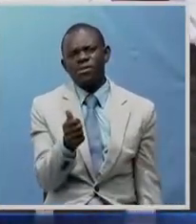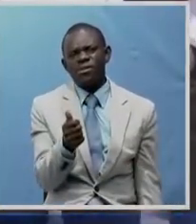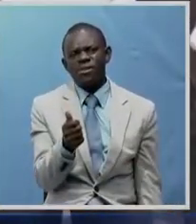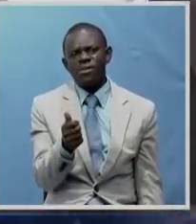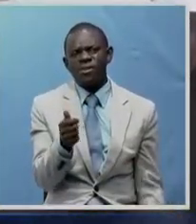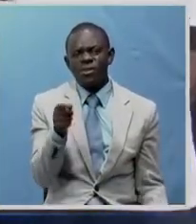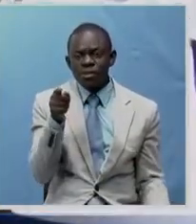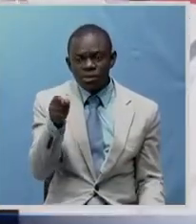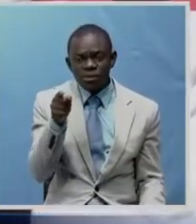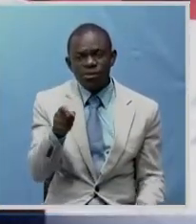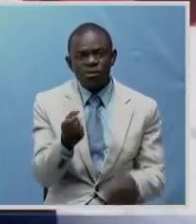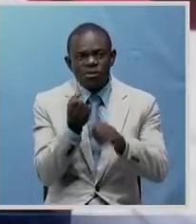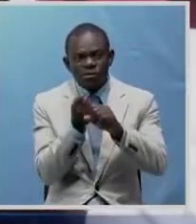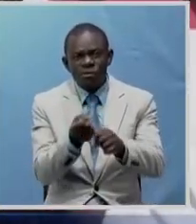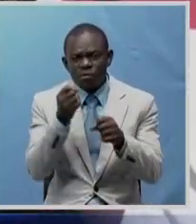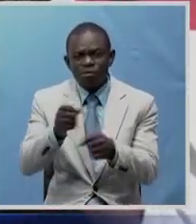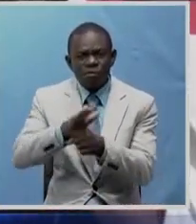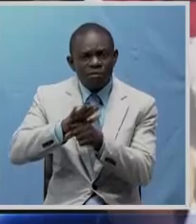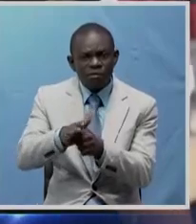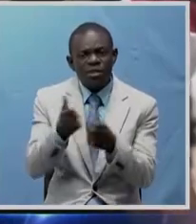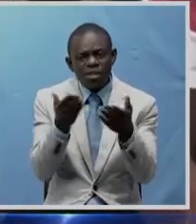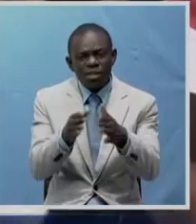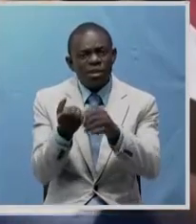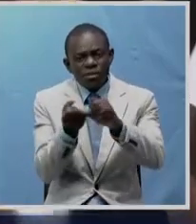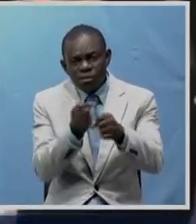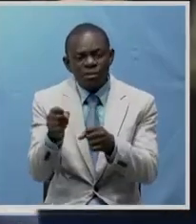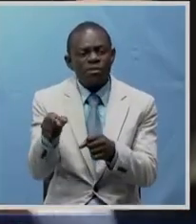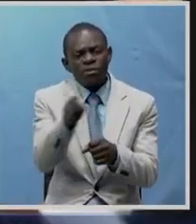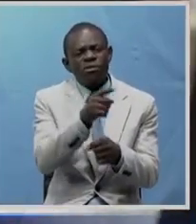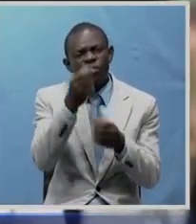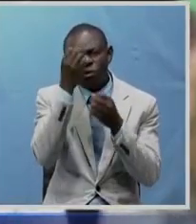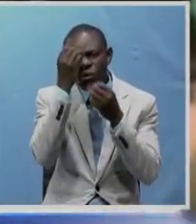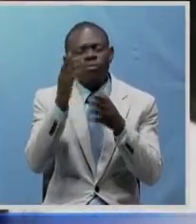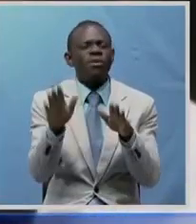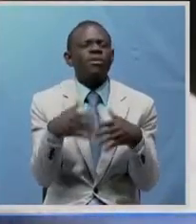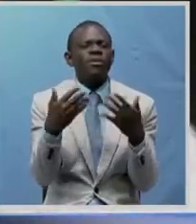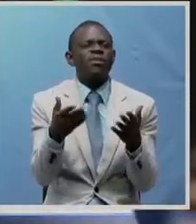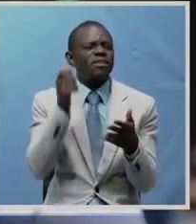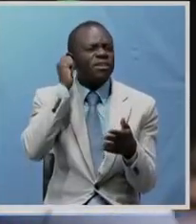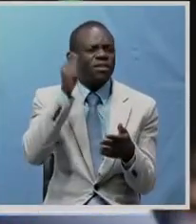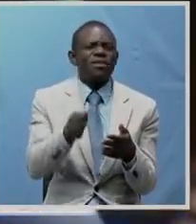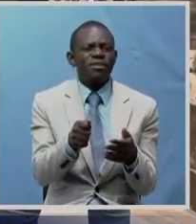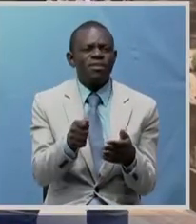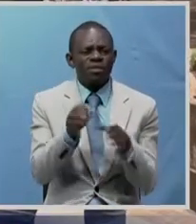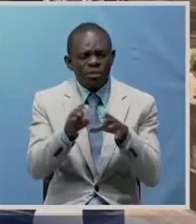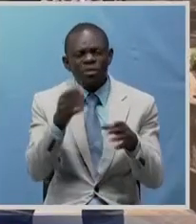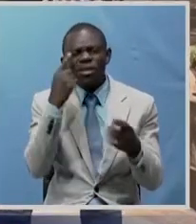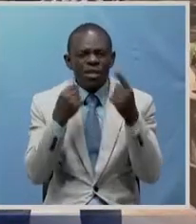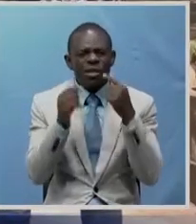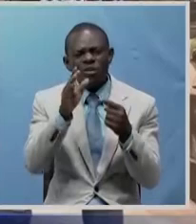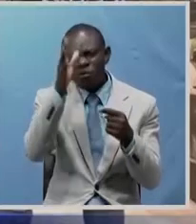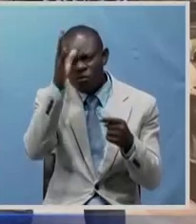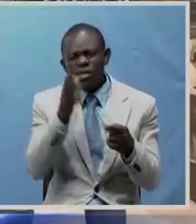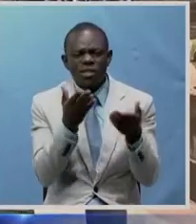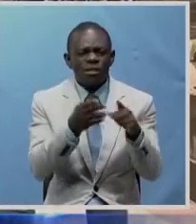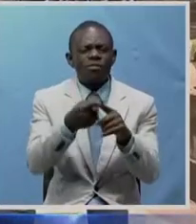that will prevent them from dying. Children are crying because they keep on losing their loving parents. These are the